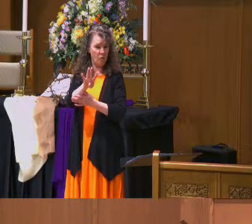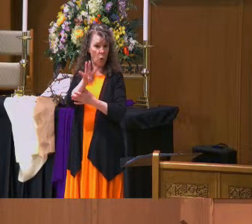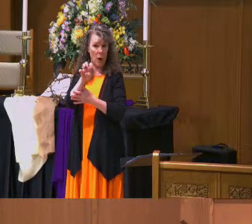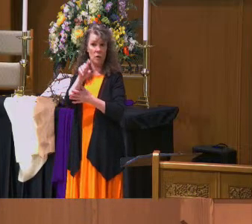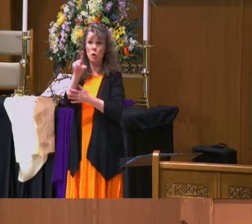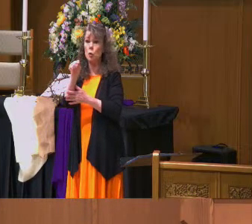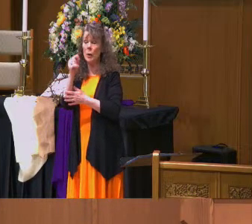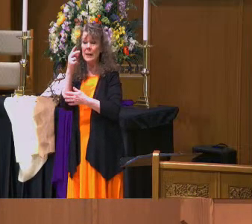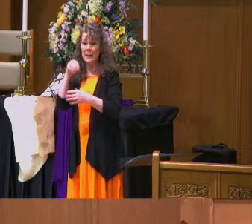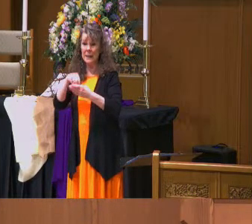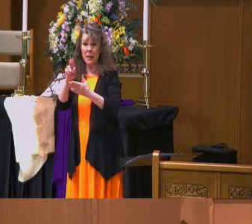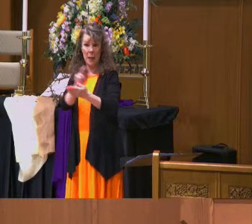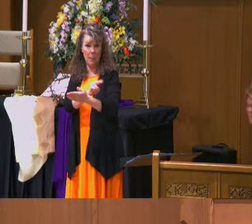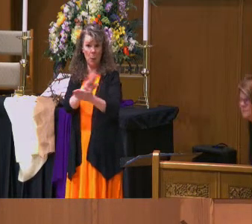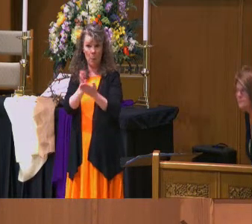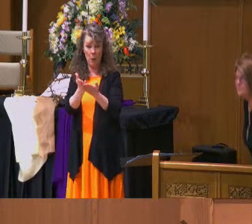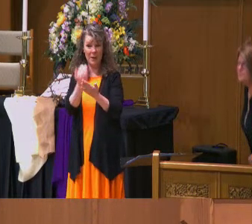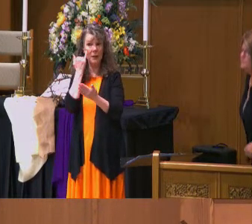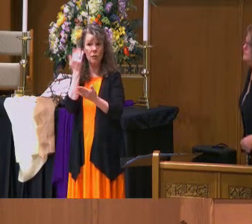please stand?